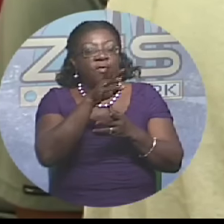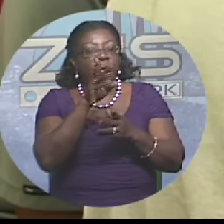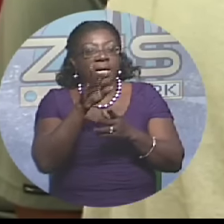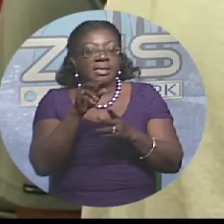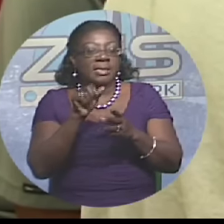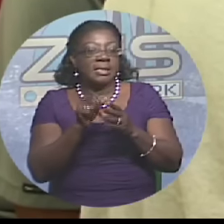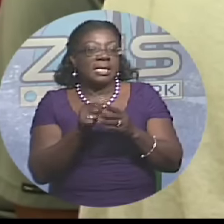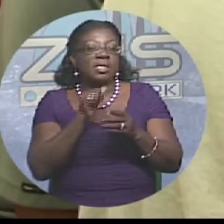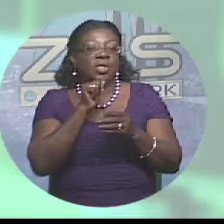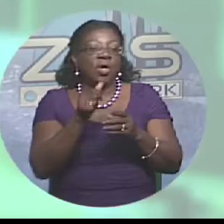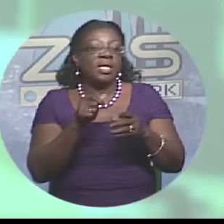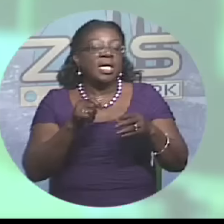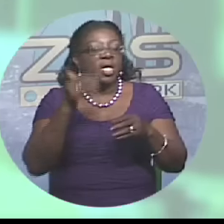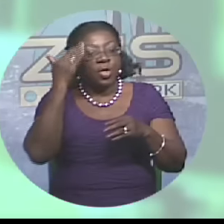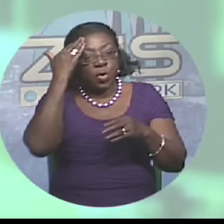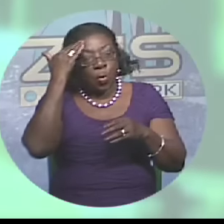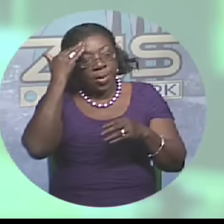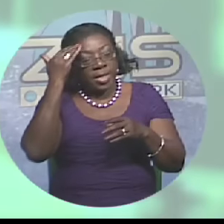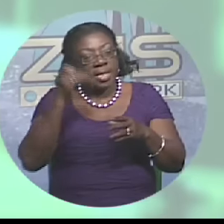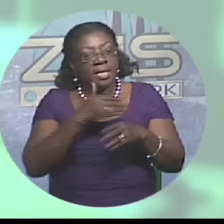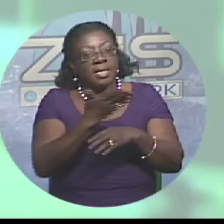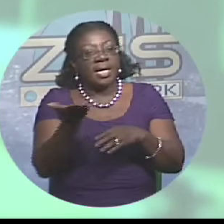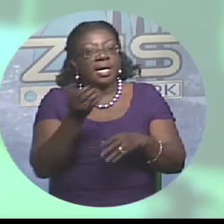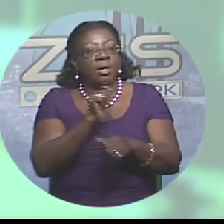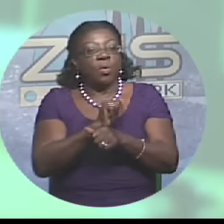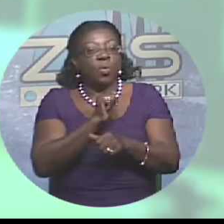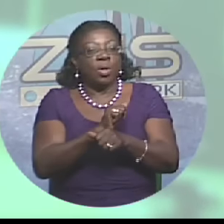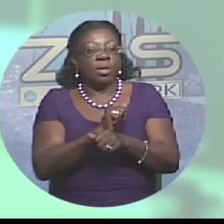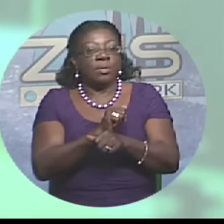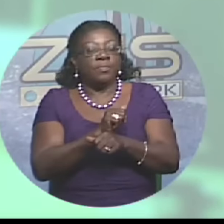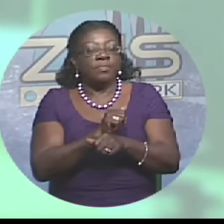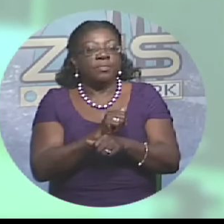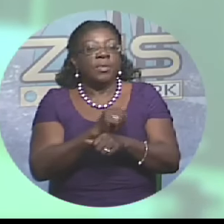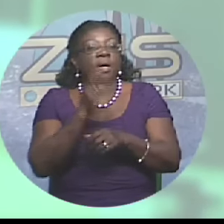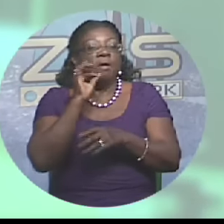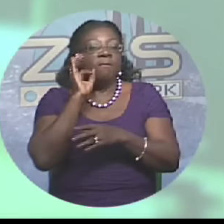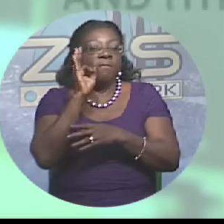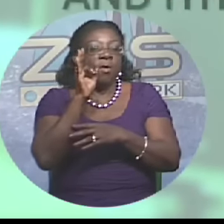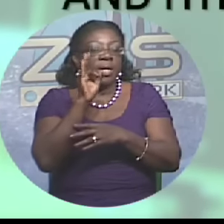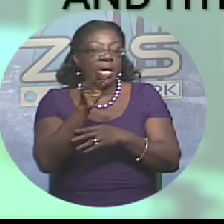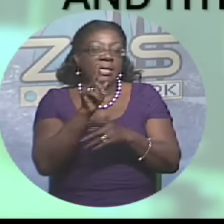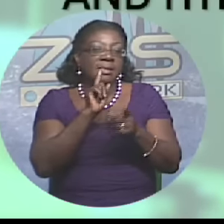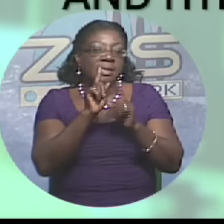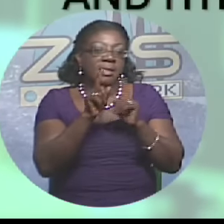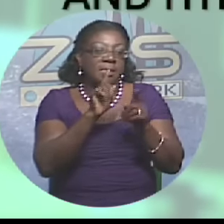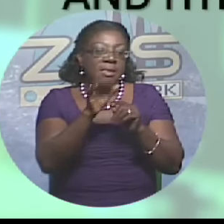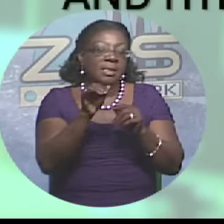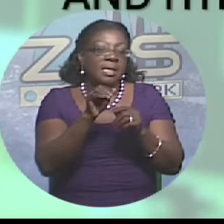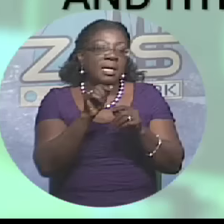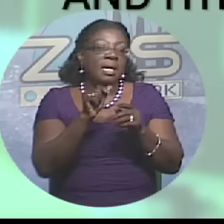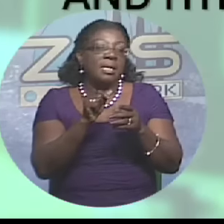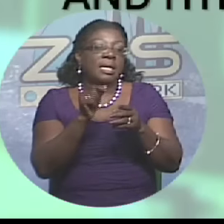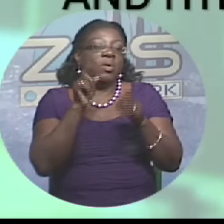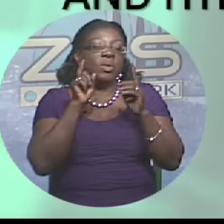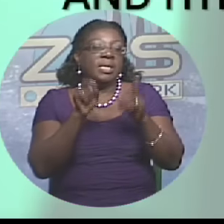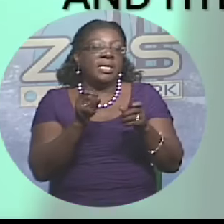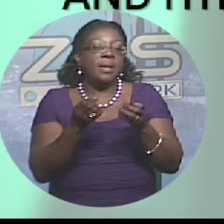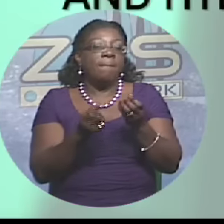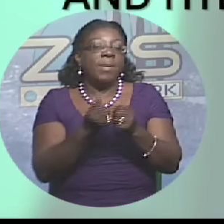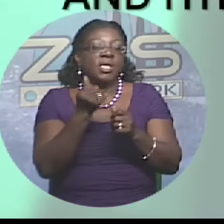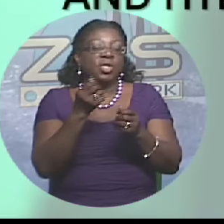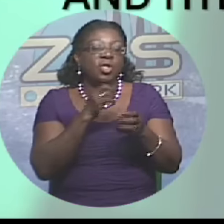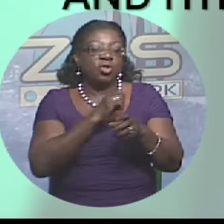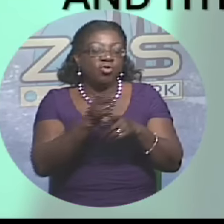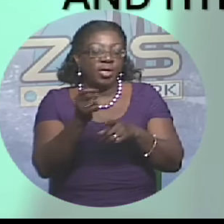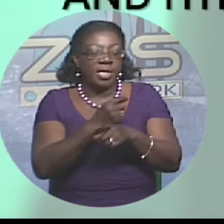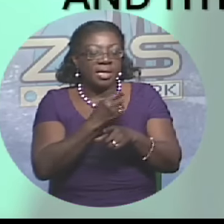incompetent. He explains there are meteorological observers, forecasters who would have received 18 months training and certification